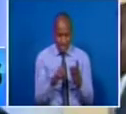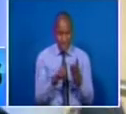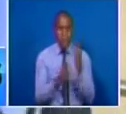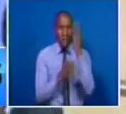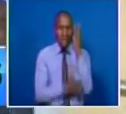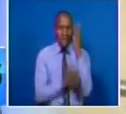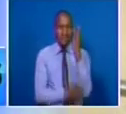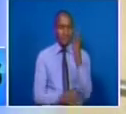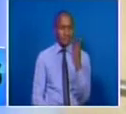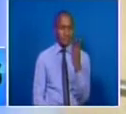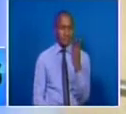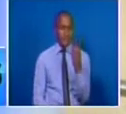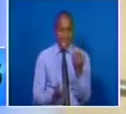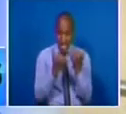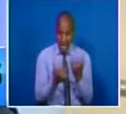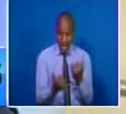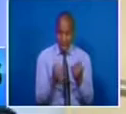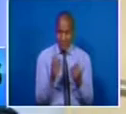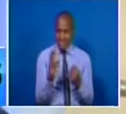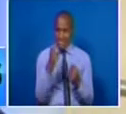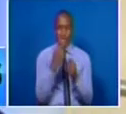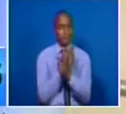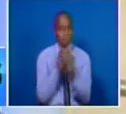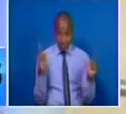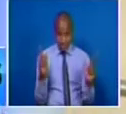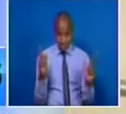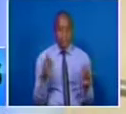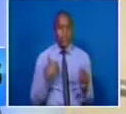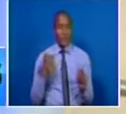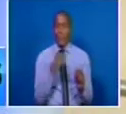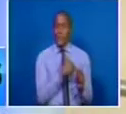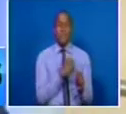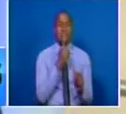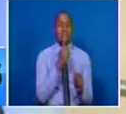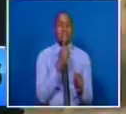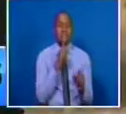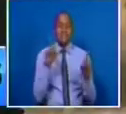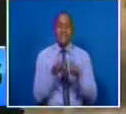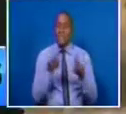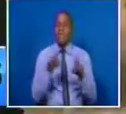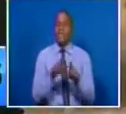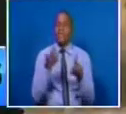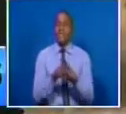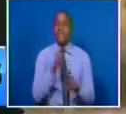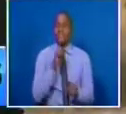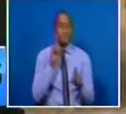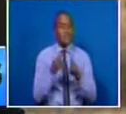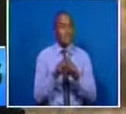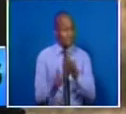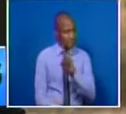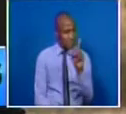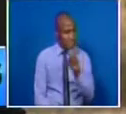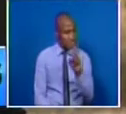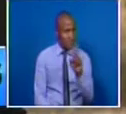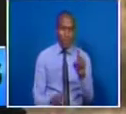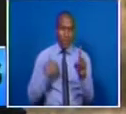poverty. Now, after the second liberation, we can't keep on singing the same songs. The question would be, how have